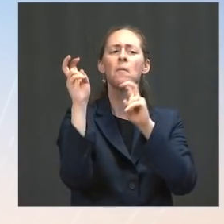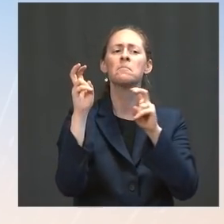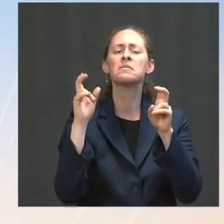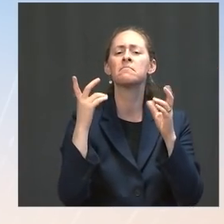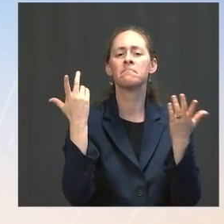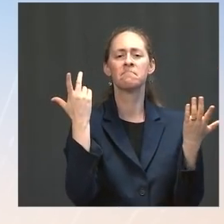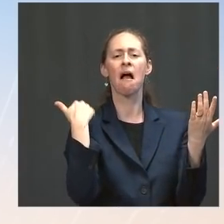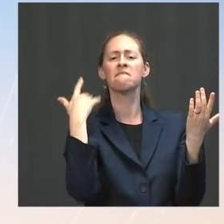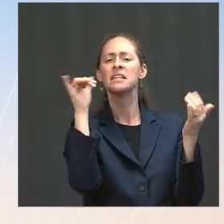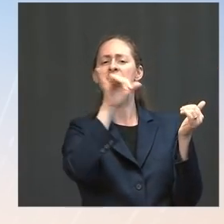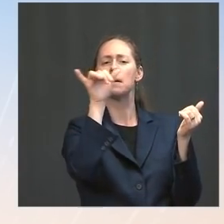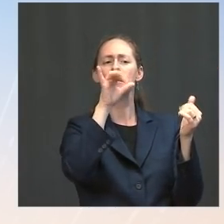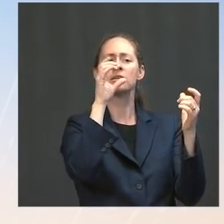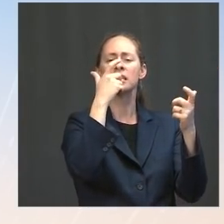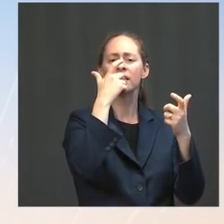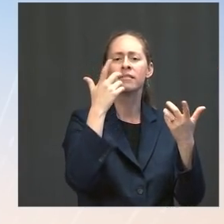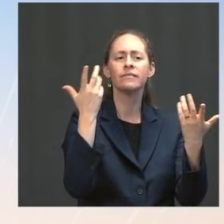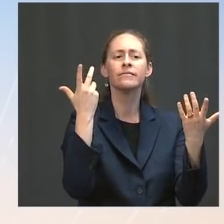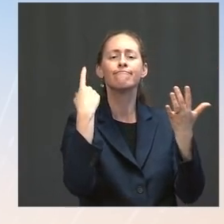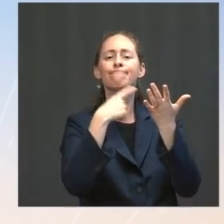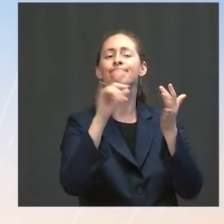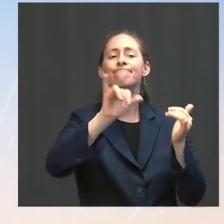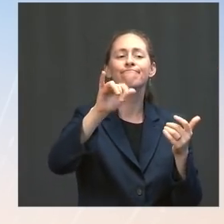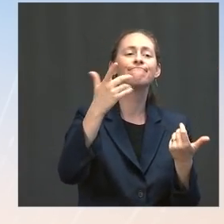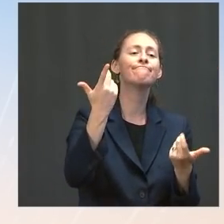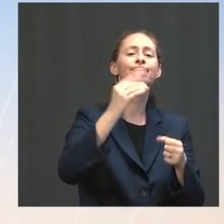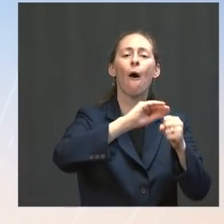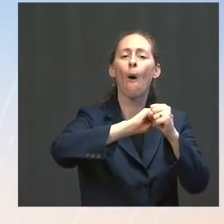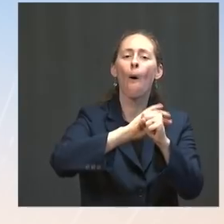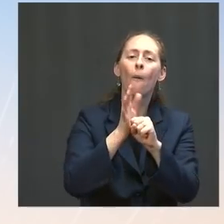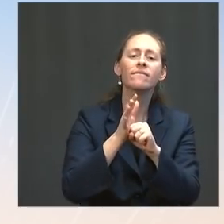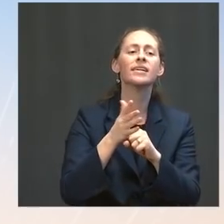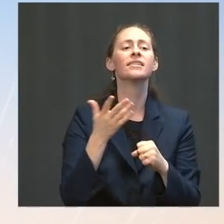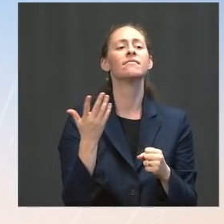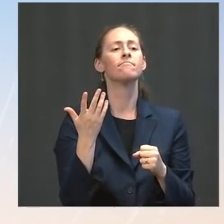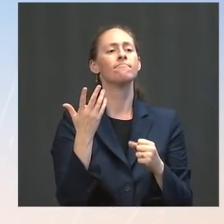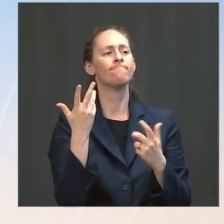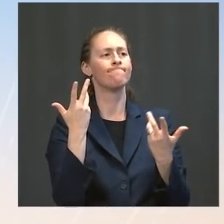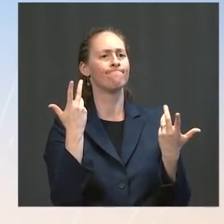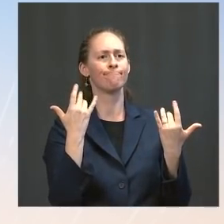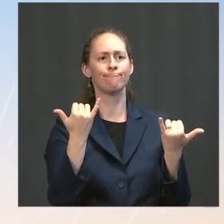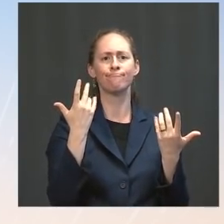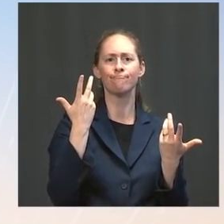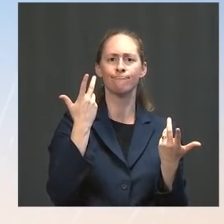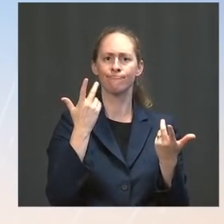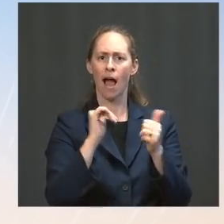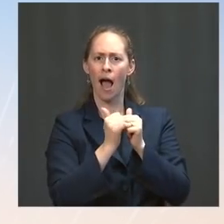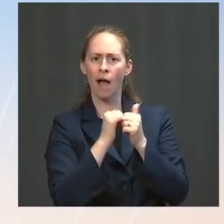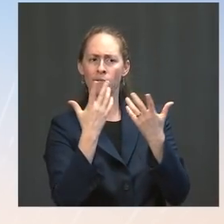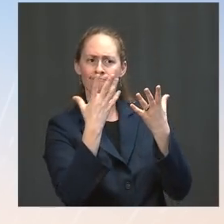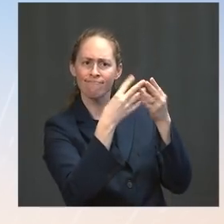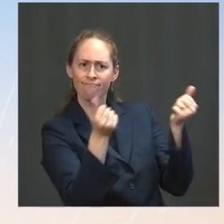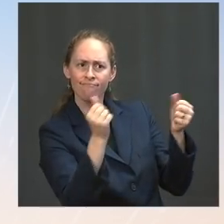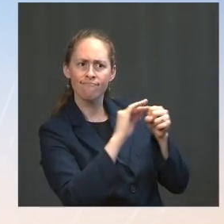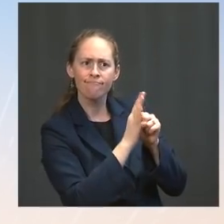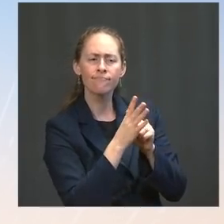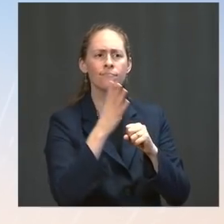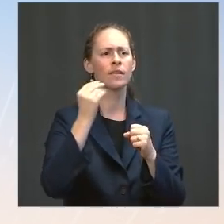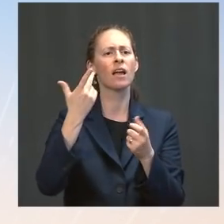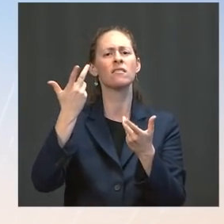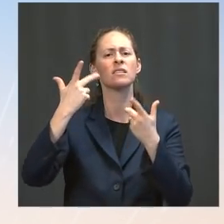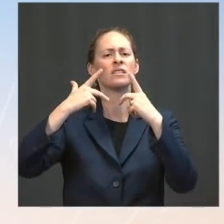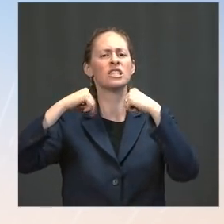point in time. And let me ask you, earlier one of my colleagues asked you, and you said you didn't want to provide a cap as it relates to Afghan allies, vulnerable Afghan